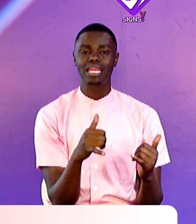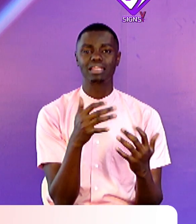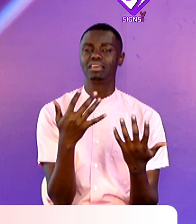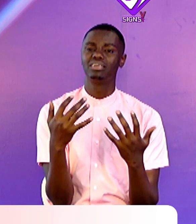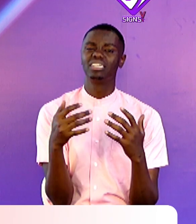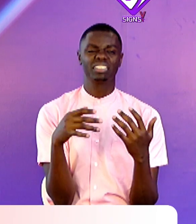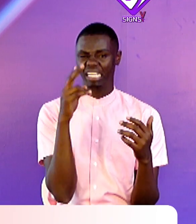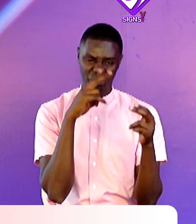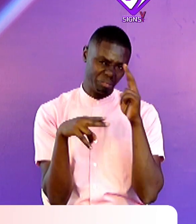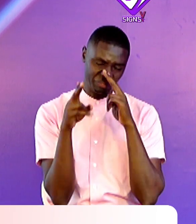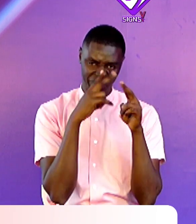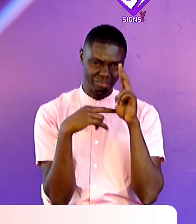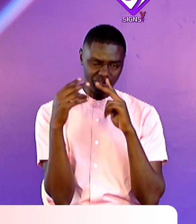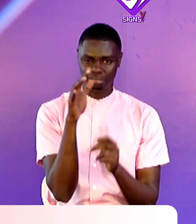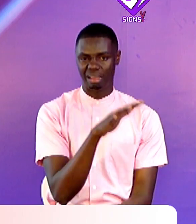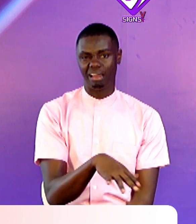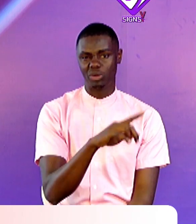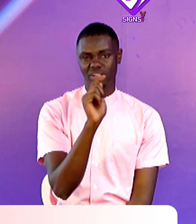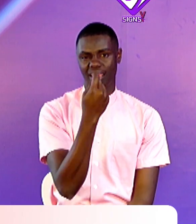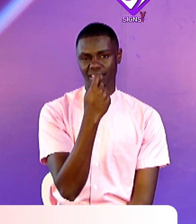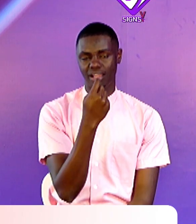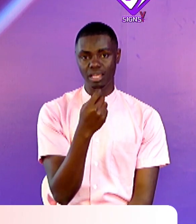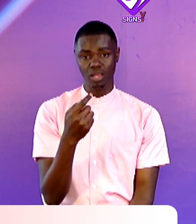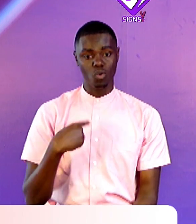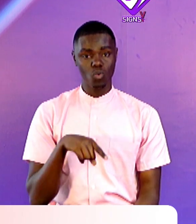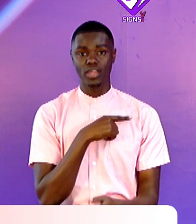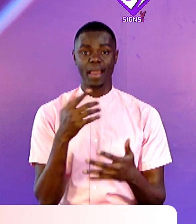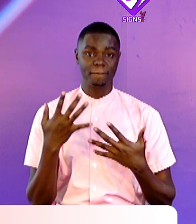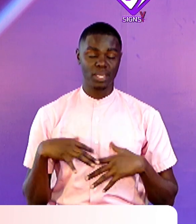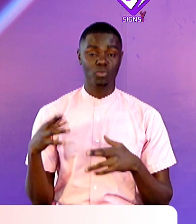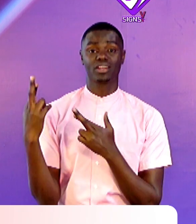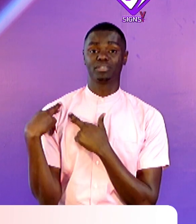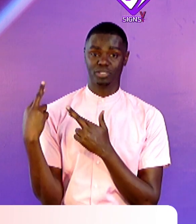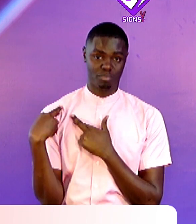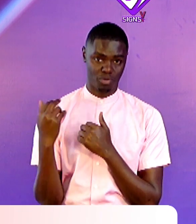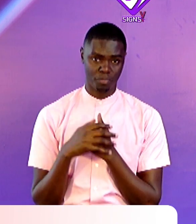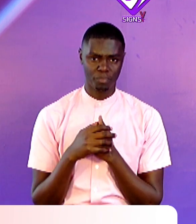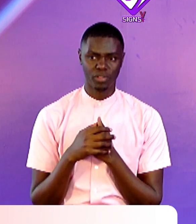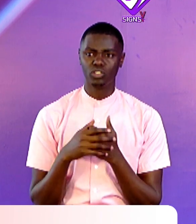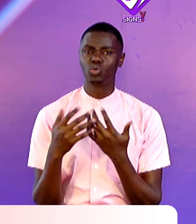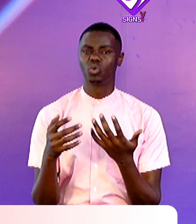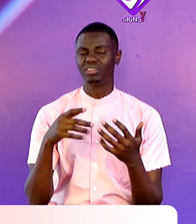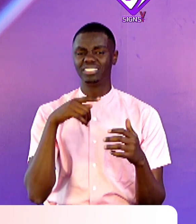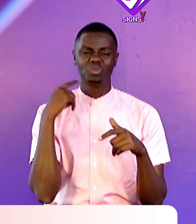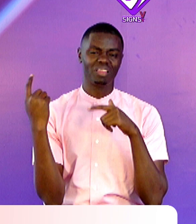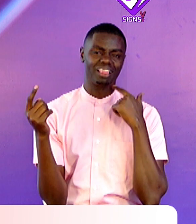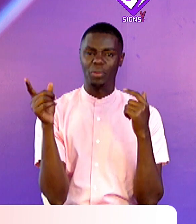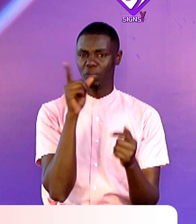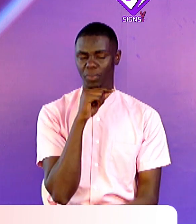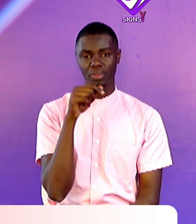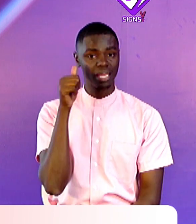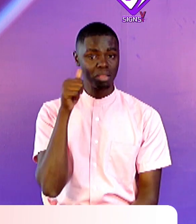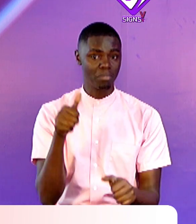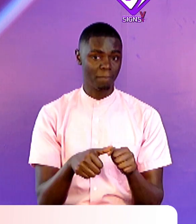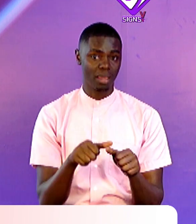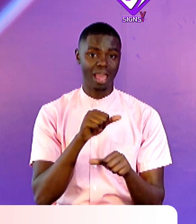with. Yani, the people responsible for our players, how they have joked. Remember, even when we talk